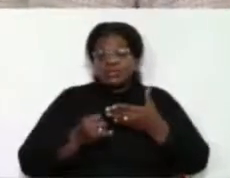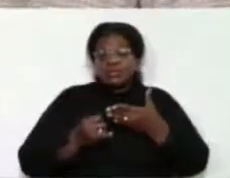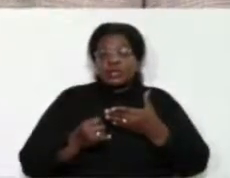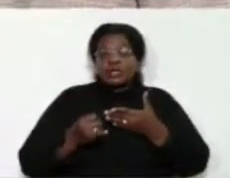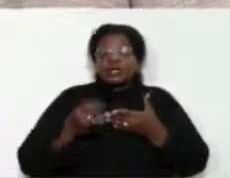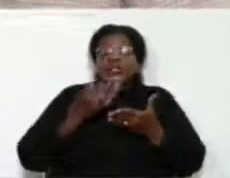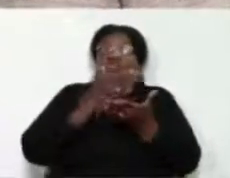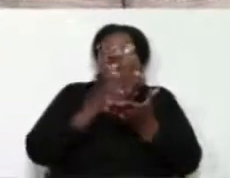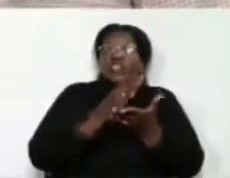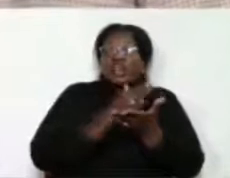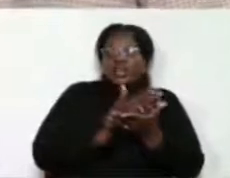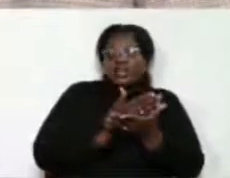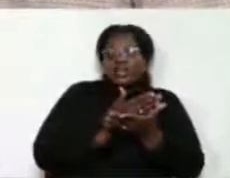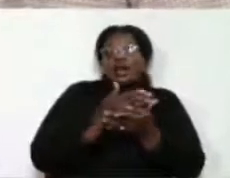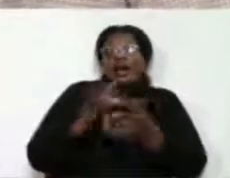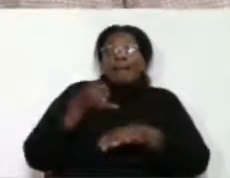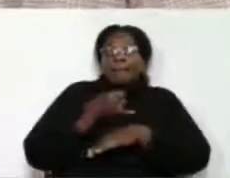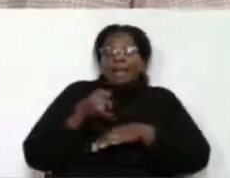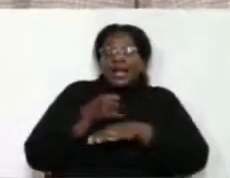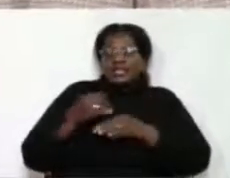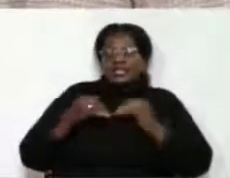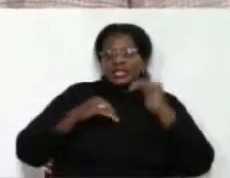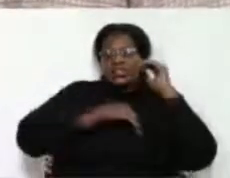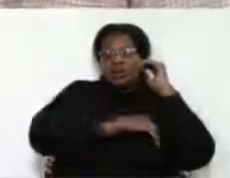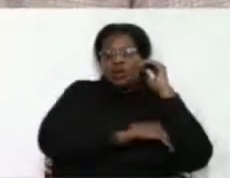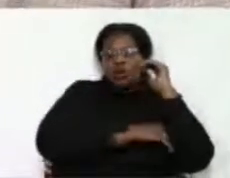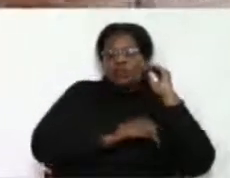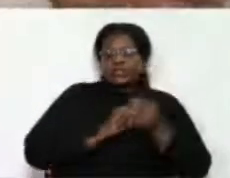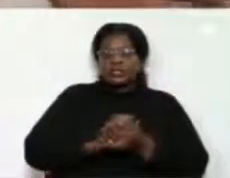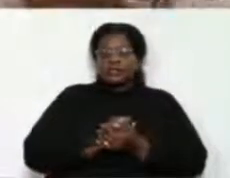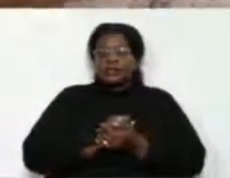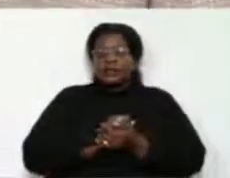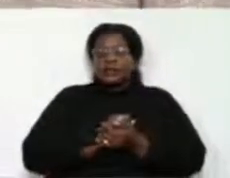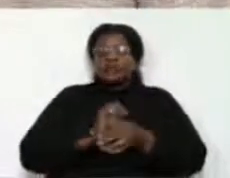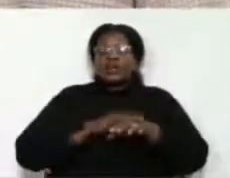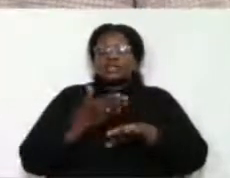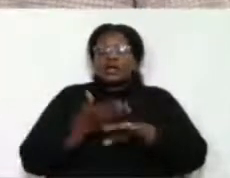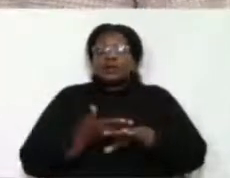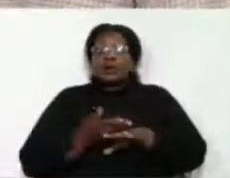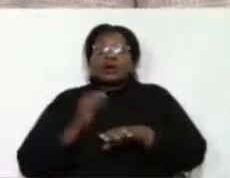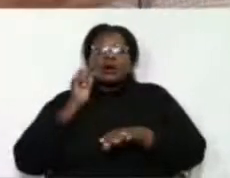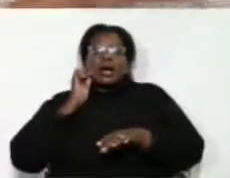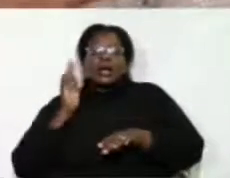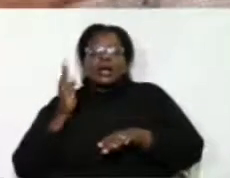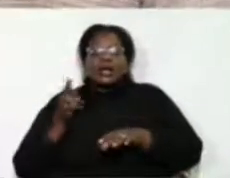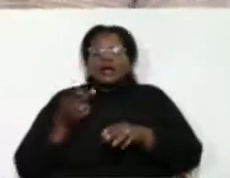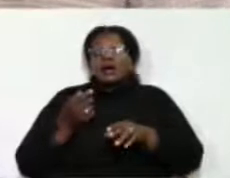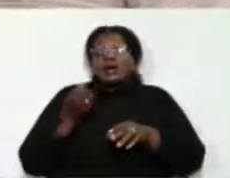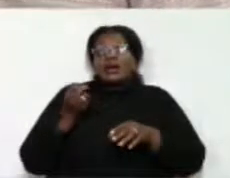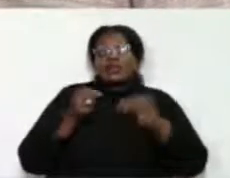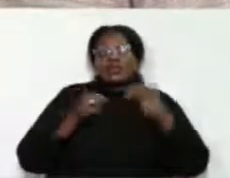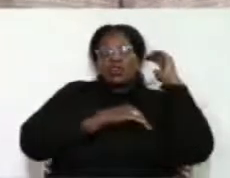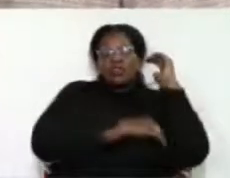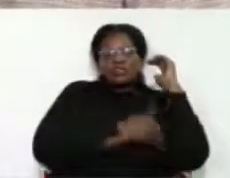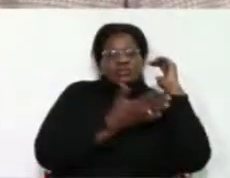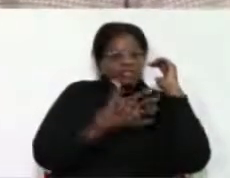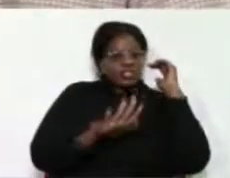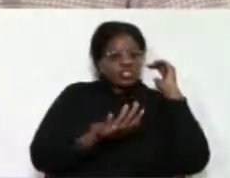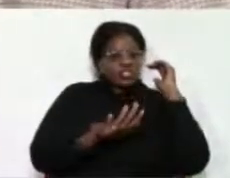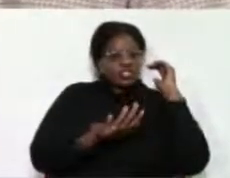sharing an office space. It could be that that Helena and I, or Helena has an office already,